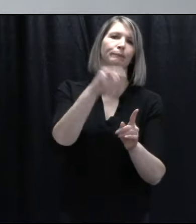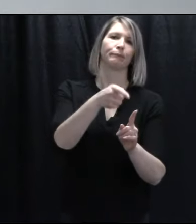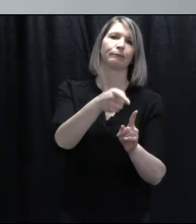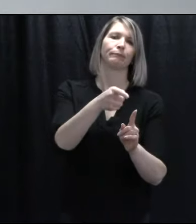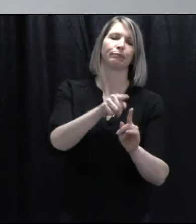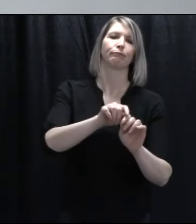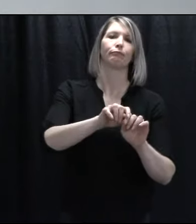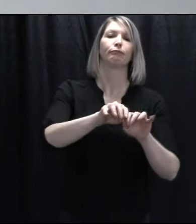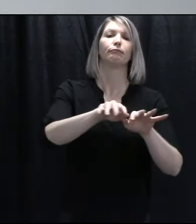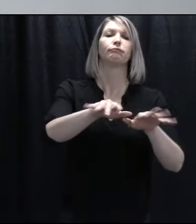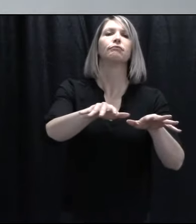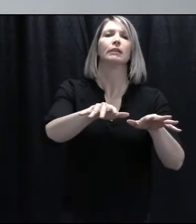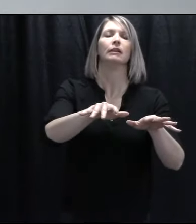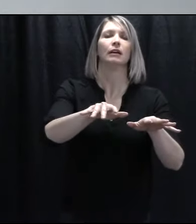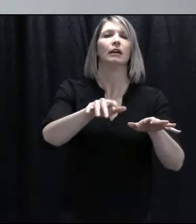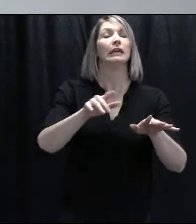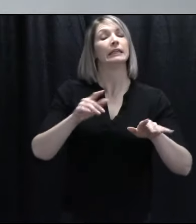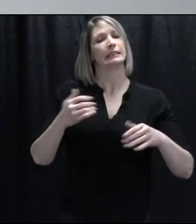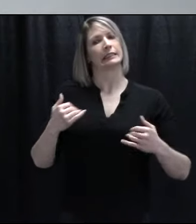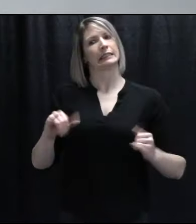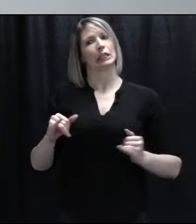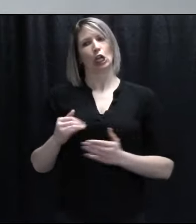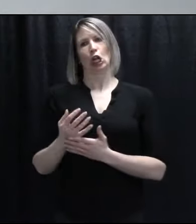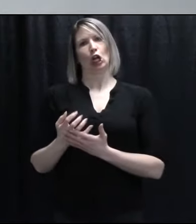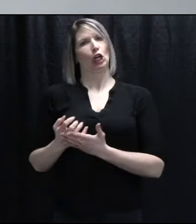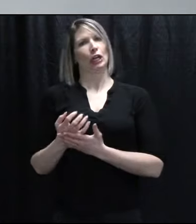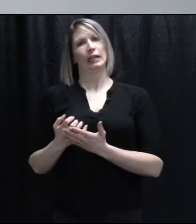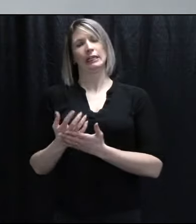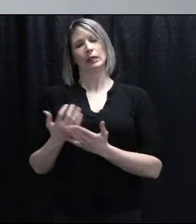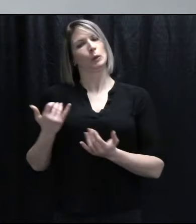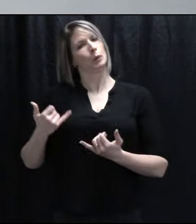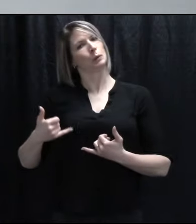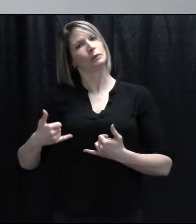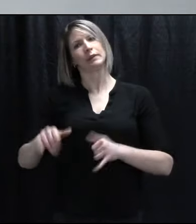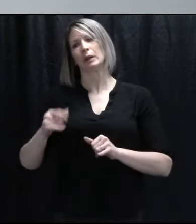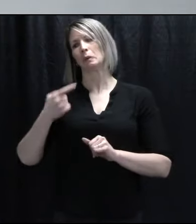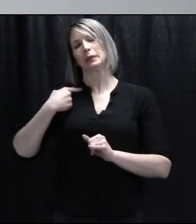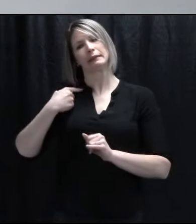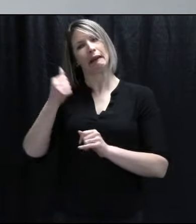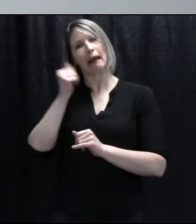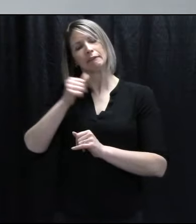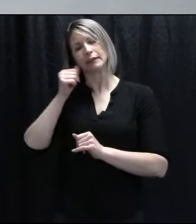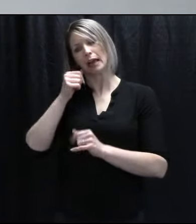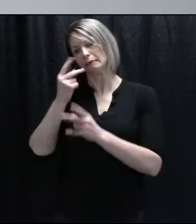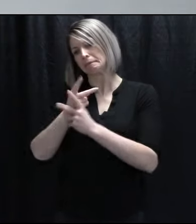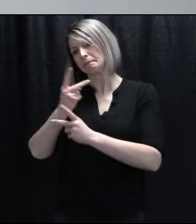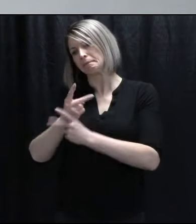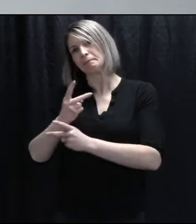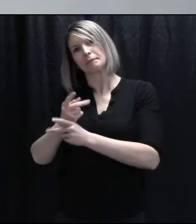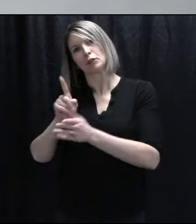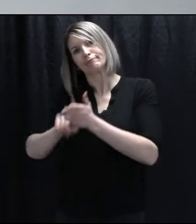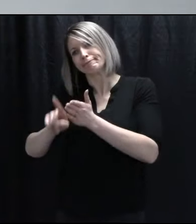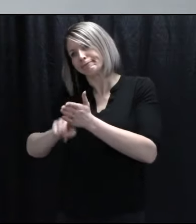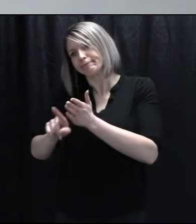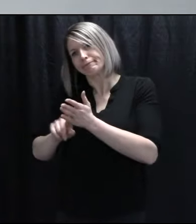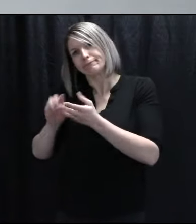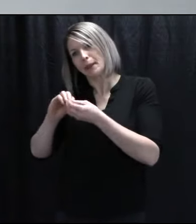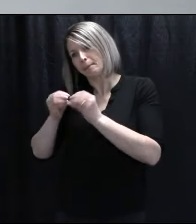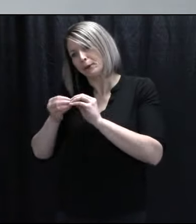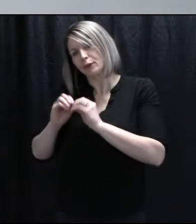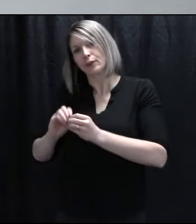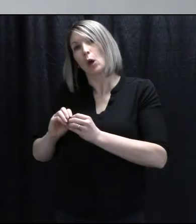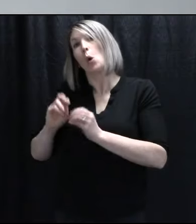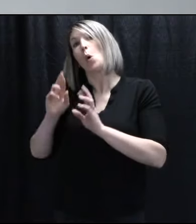difficult. It's still early days. We are analyzing the data, and we hope that we will have some